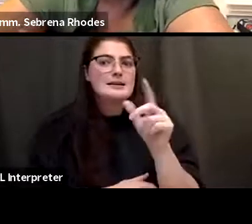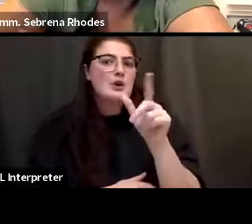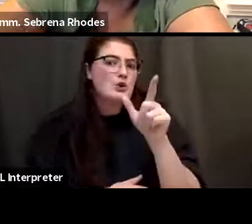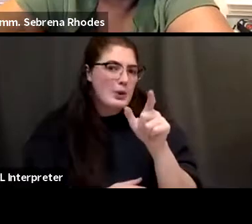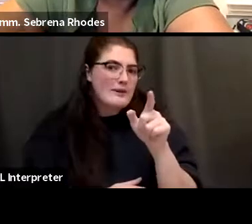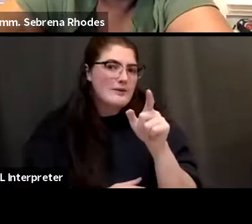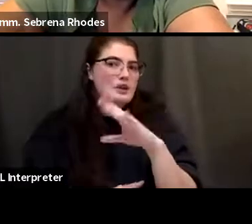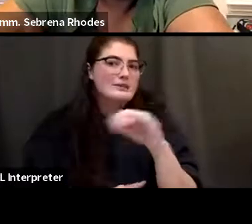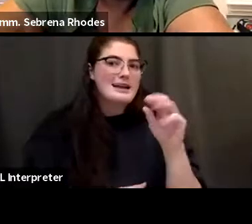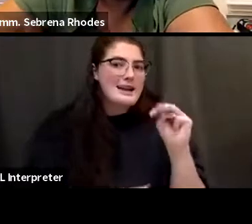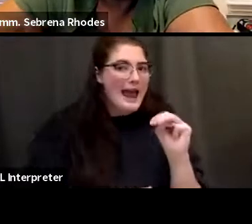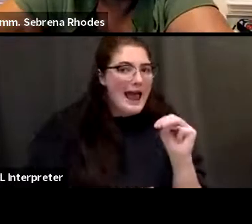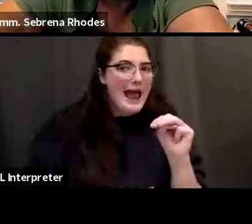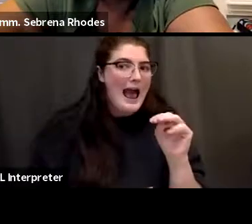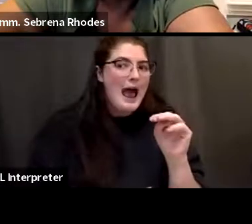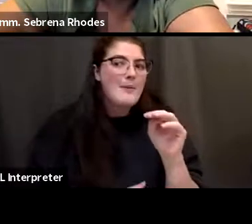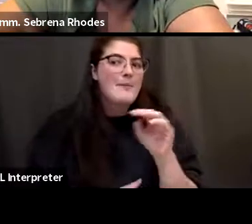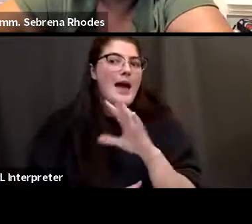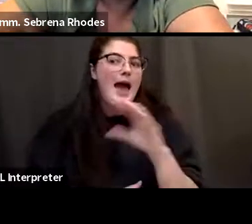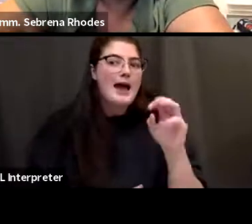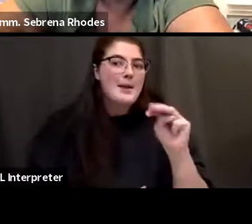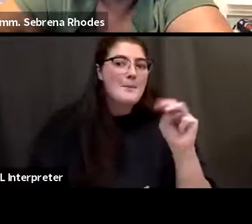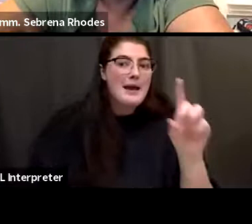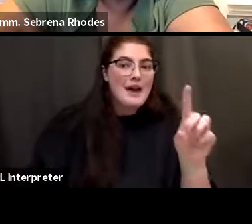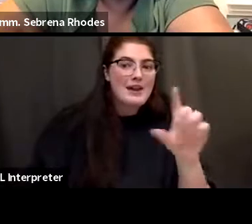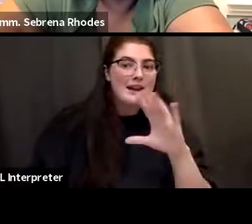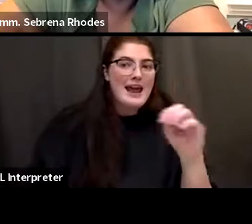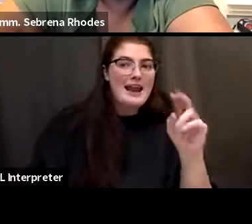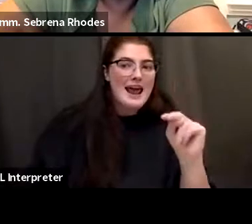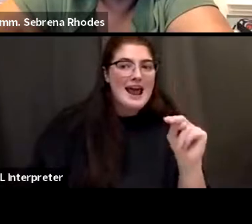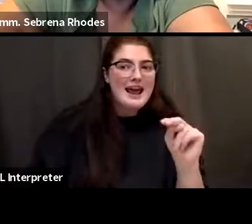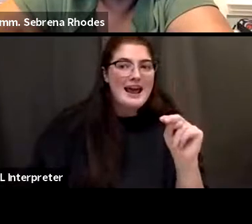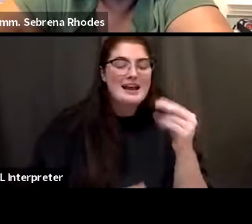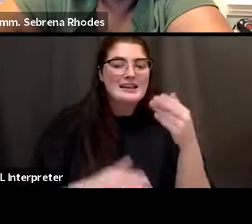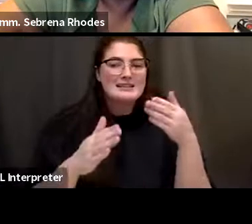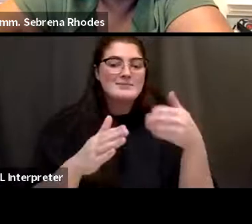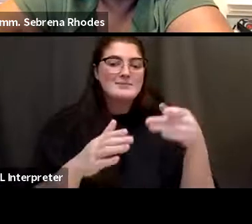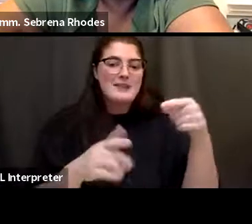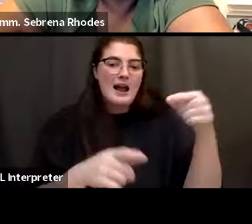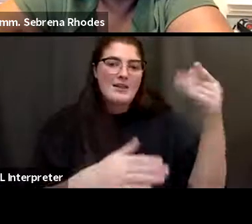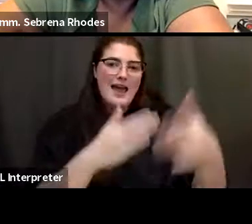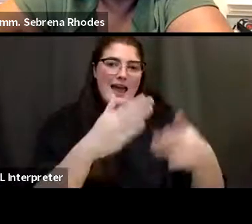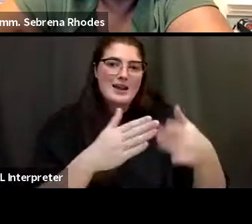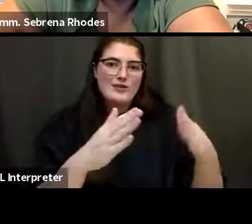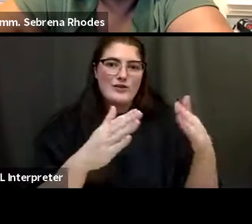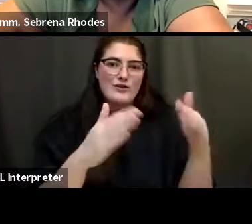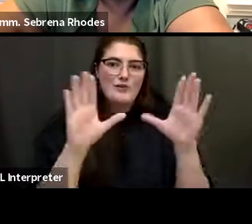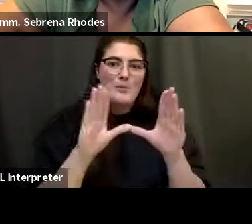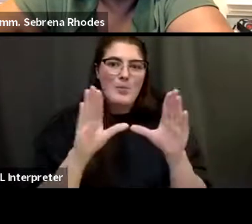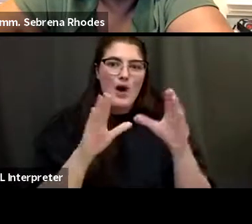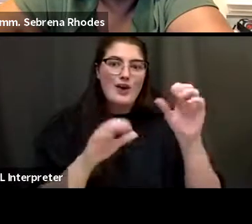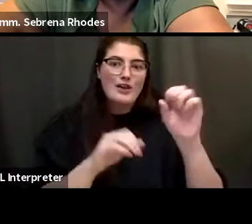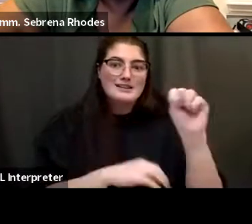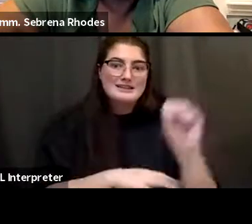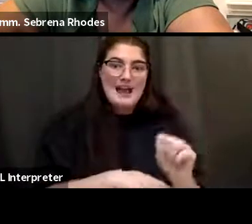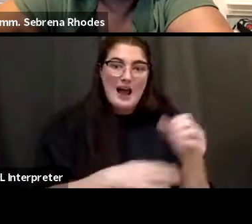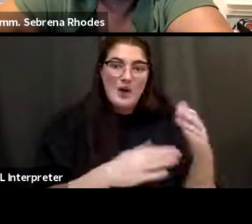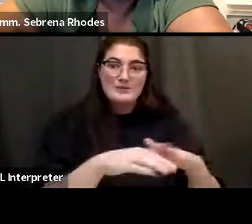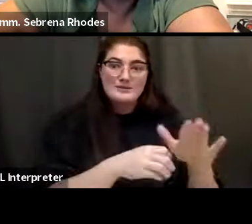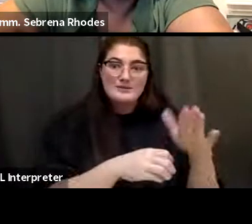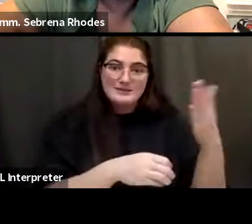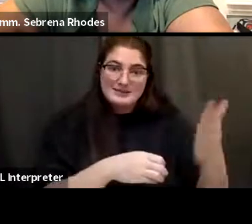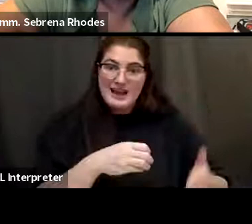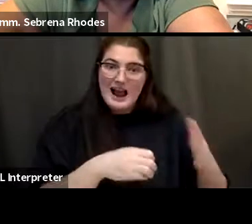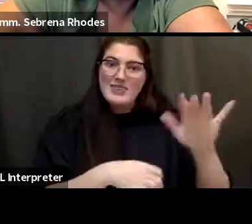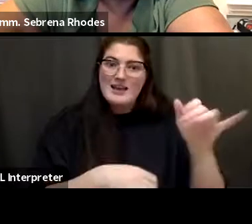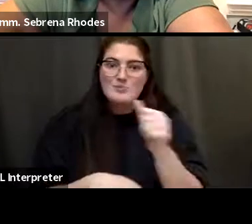21st and M and Maryland and M down at the end of the block by the south side of the Arboretum, they're both private owned properties,